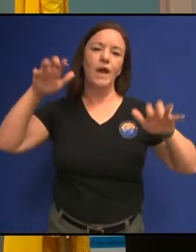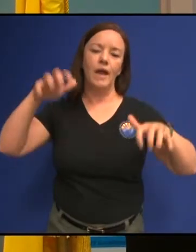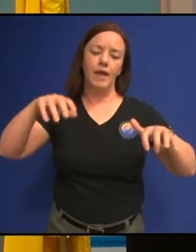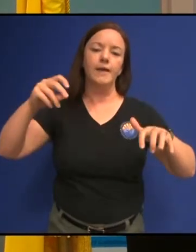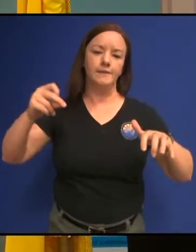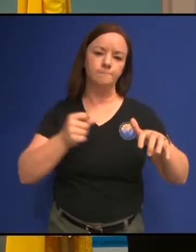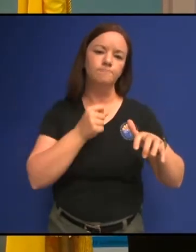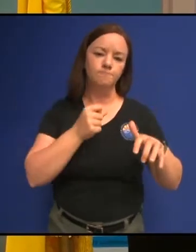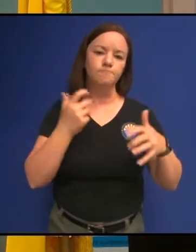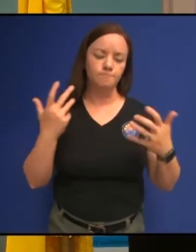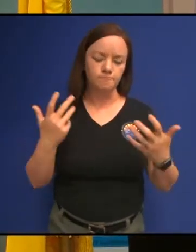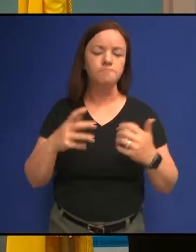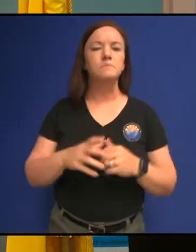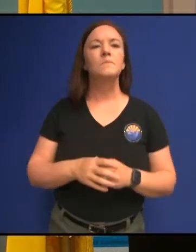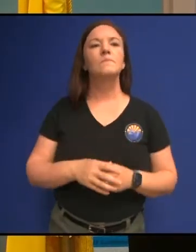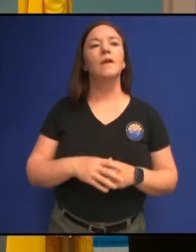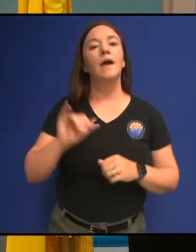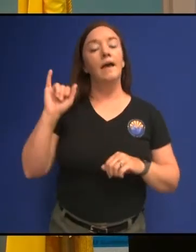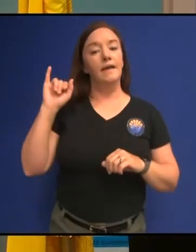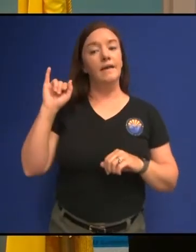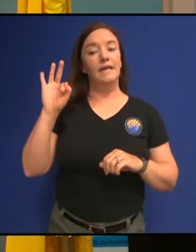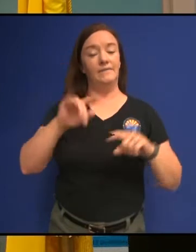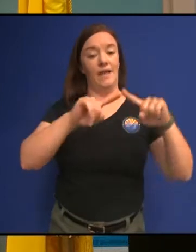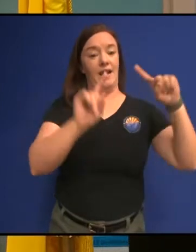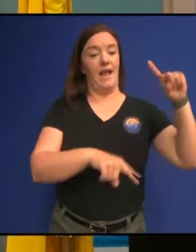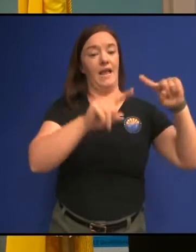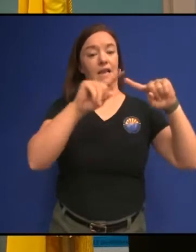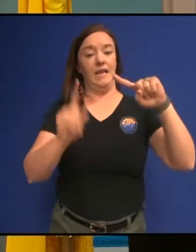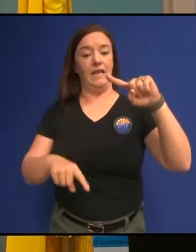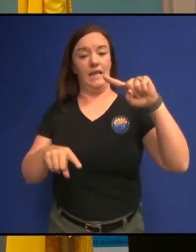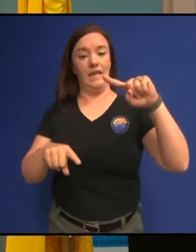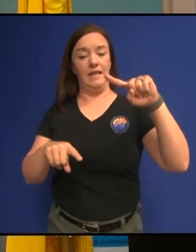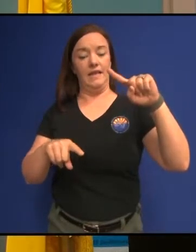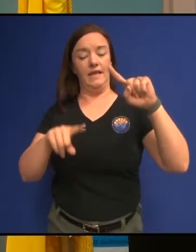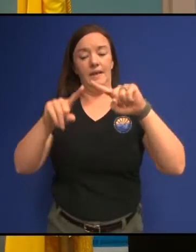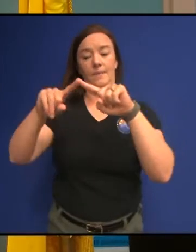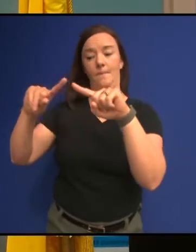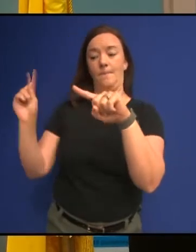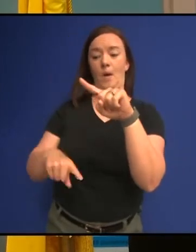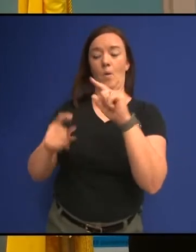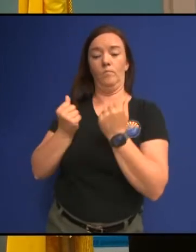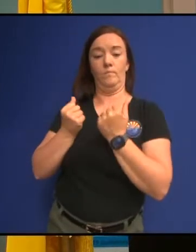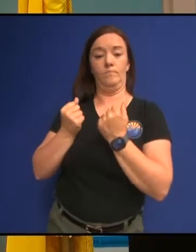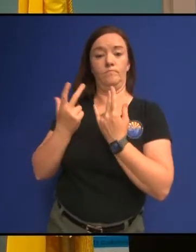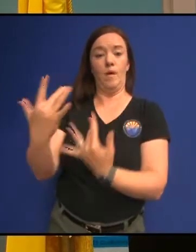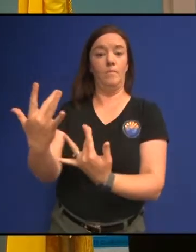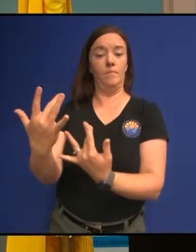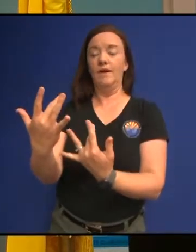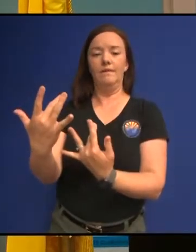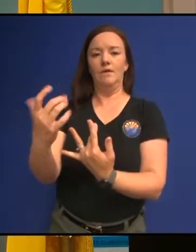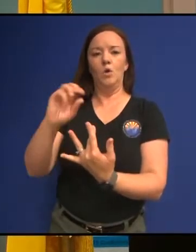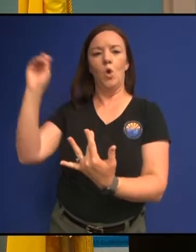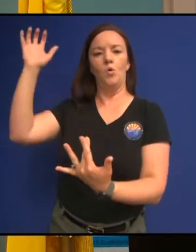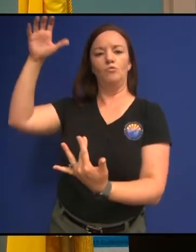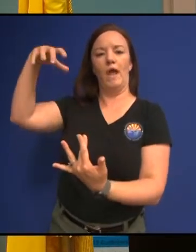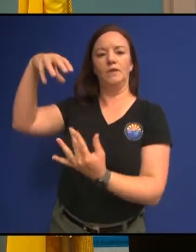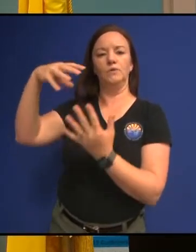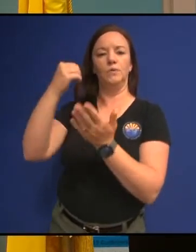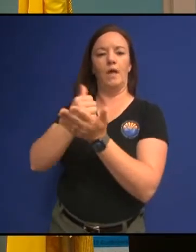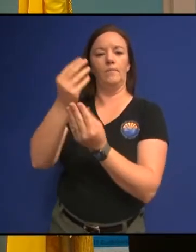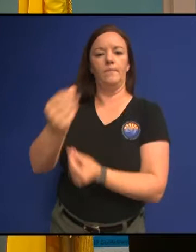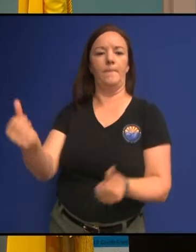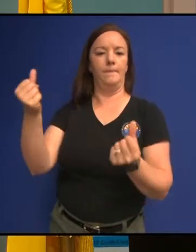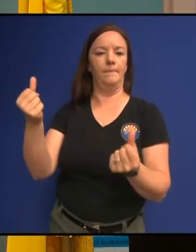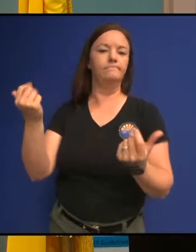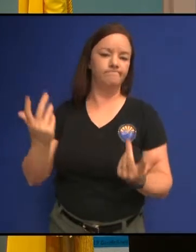along with that water that, if that lightning strikes somewhere and it starts a fire, you're not going to have the rain that comes in and starts